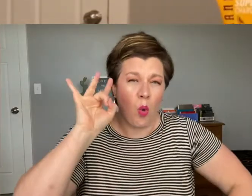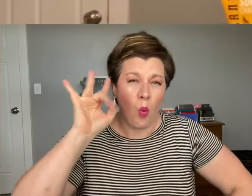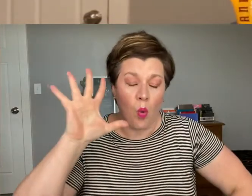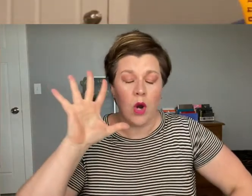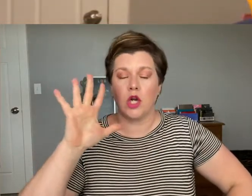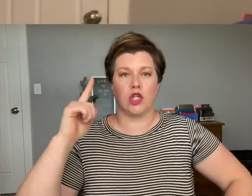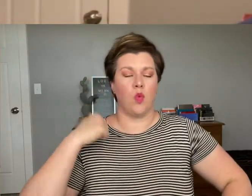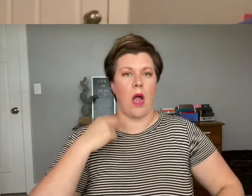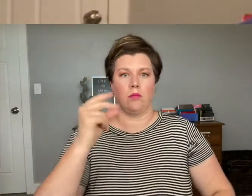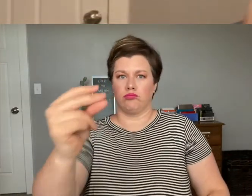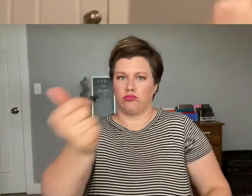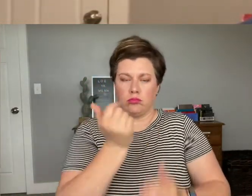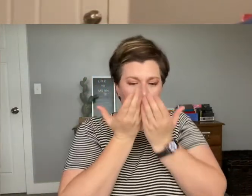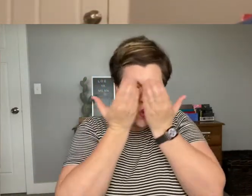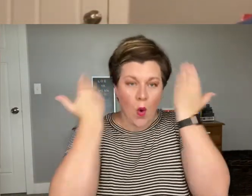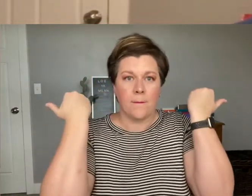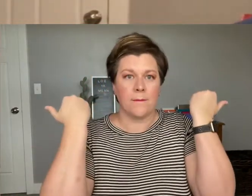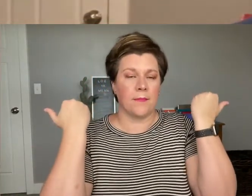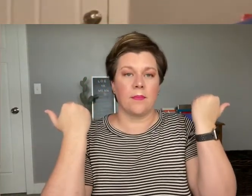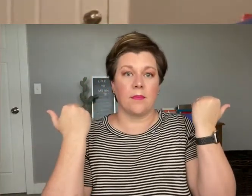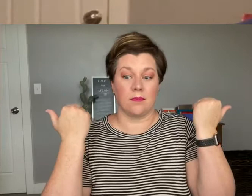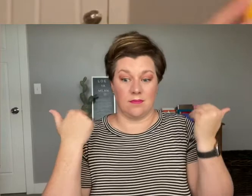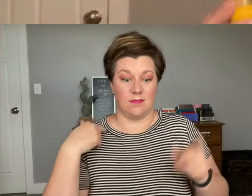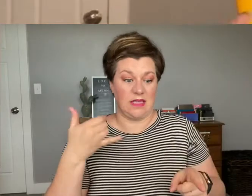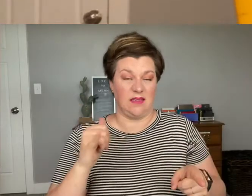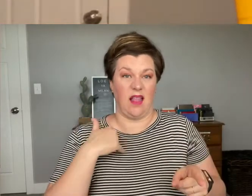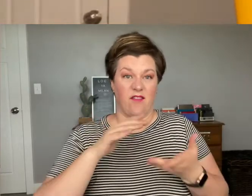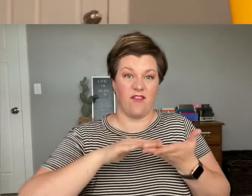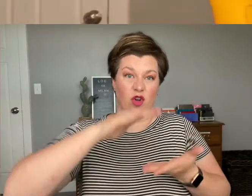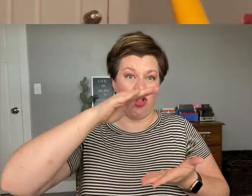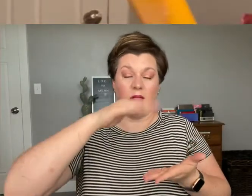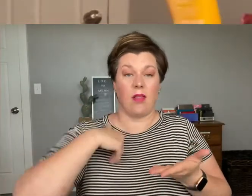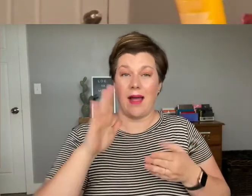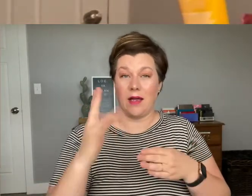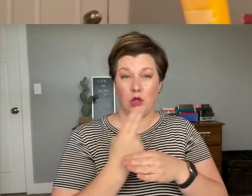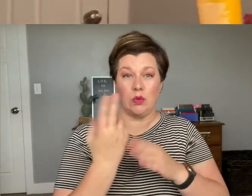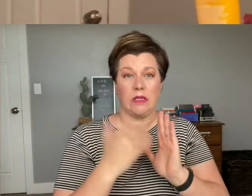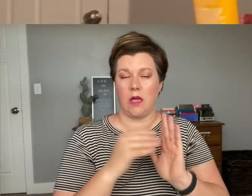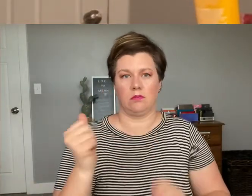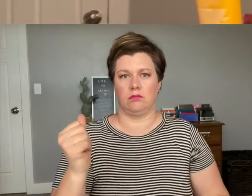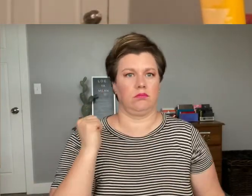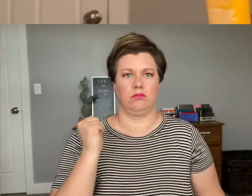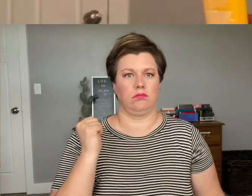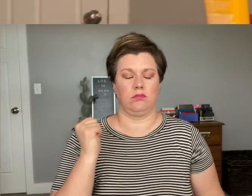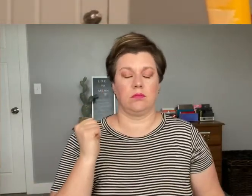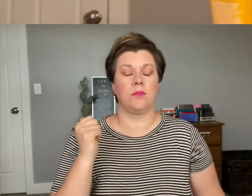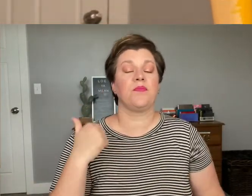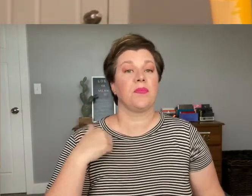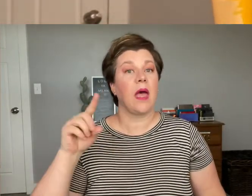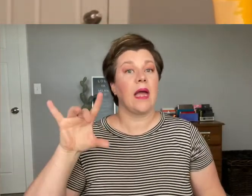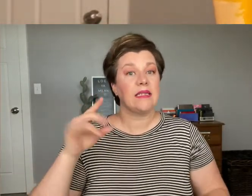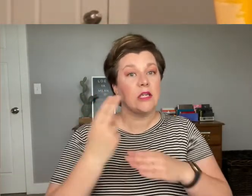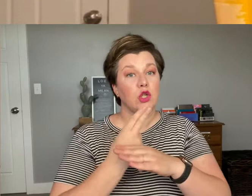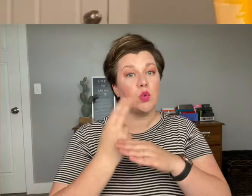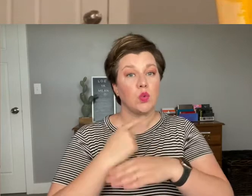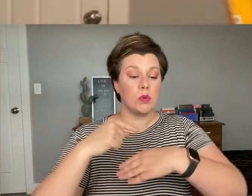horribly. And so I immediately removed this. I have a nearly full container and I do not plan on using this again. I